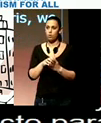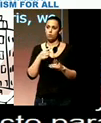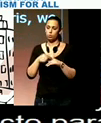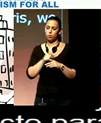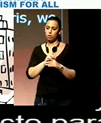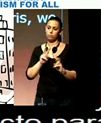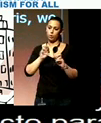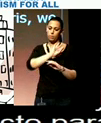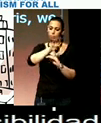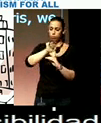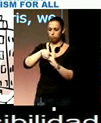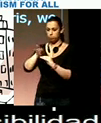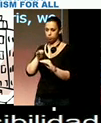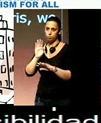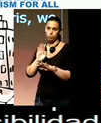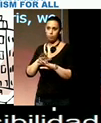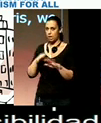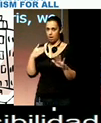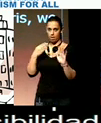new accessibility.